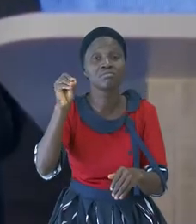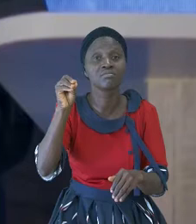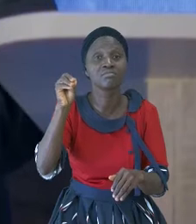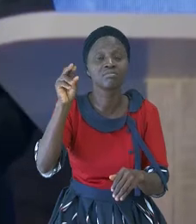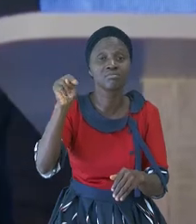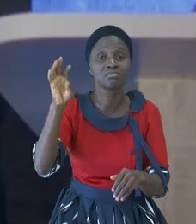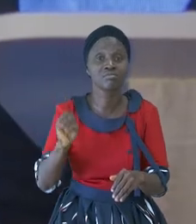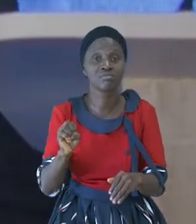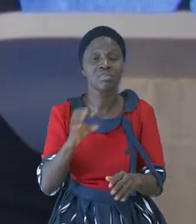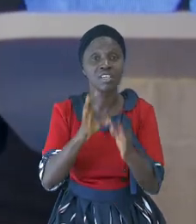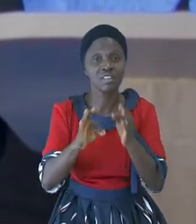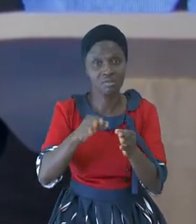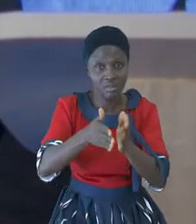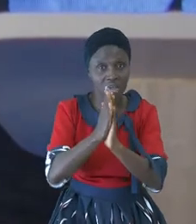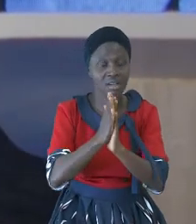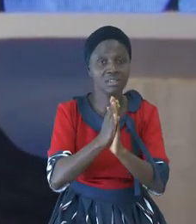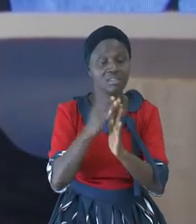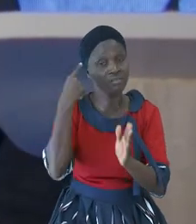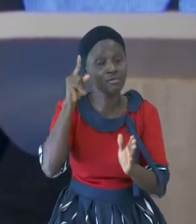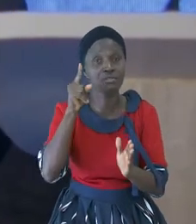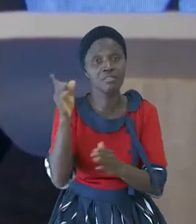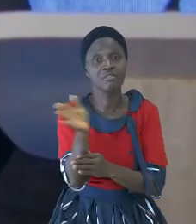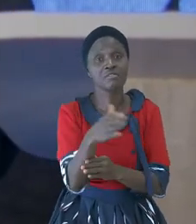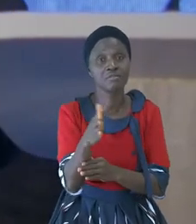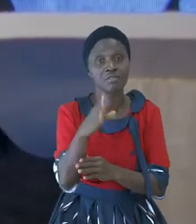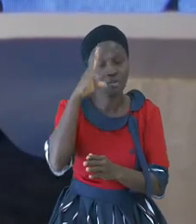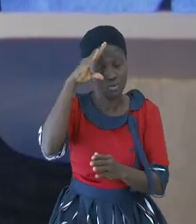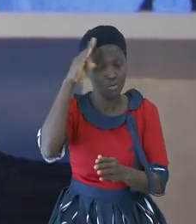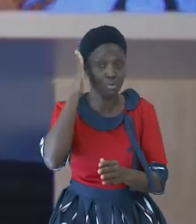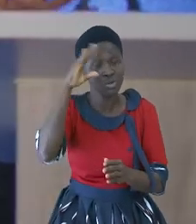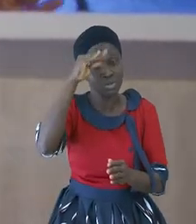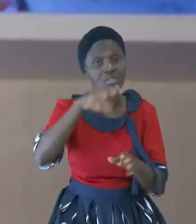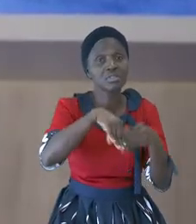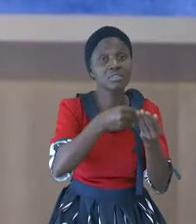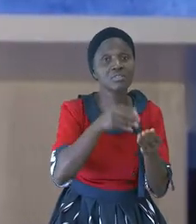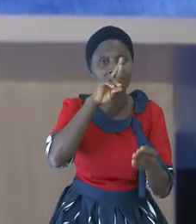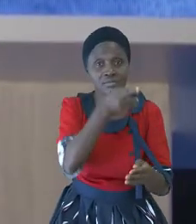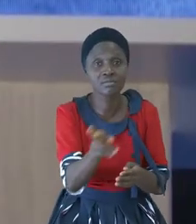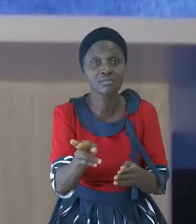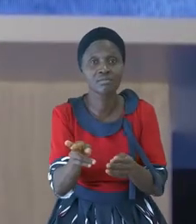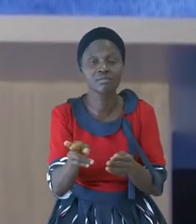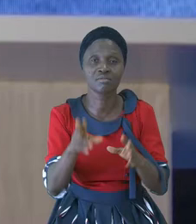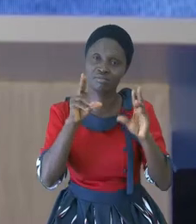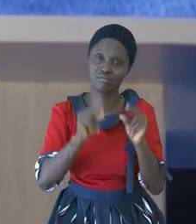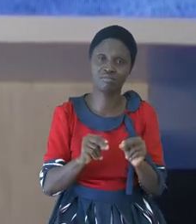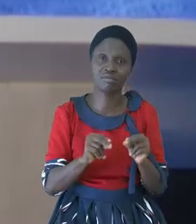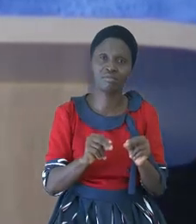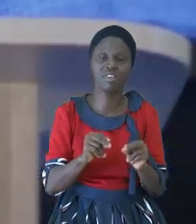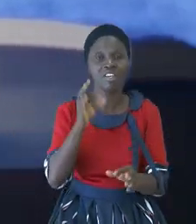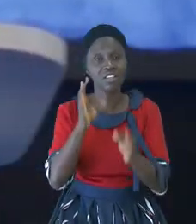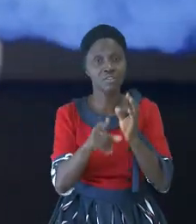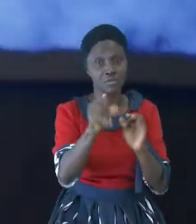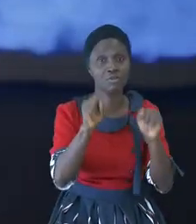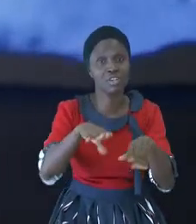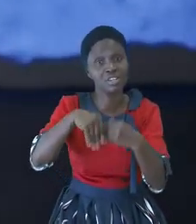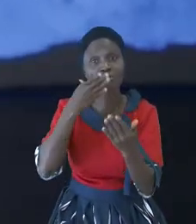being evil by nature know how to give good things to children, how much more shall God, our heavenly